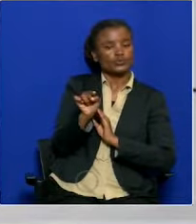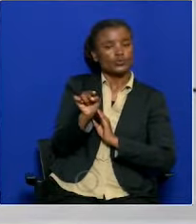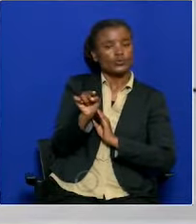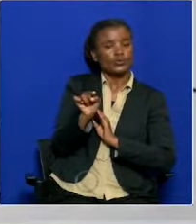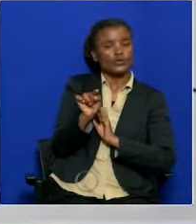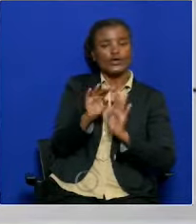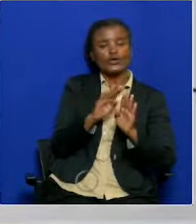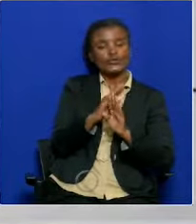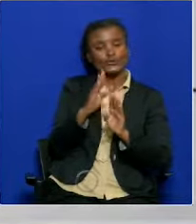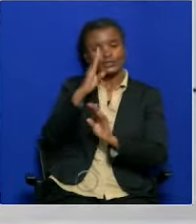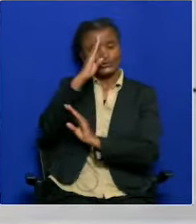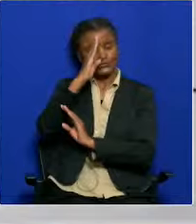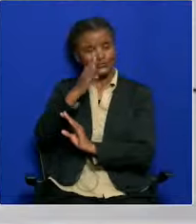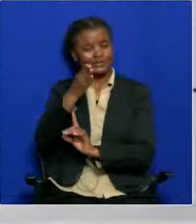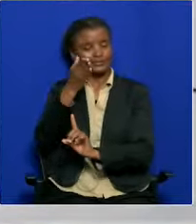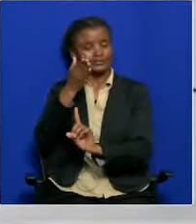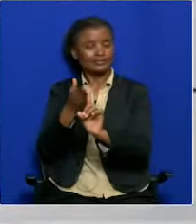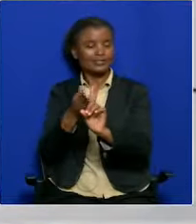I don't know.